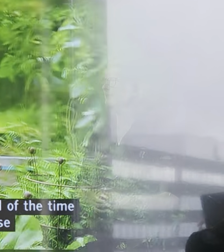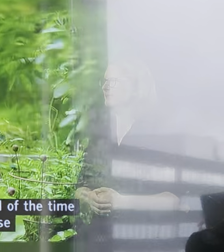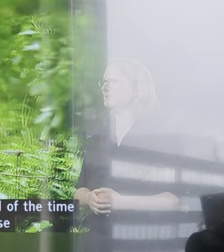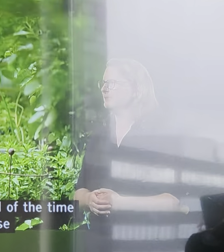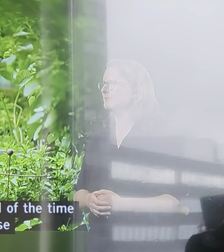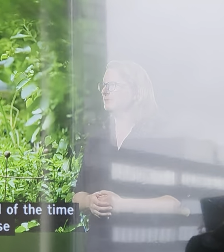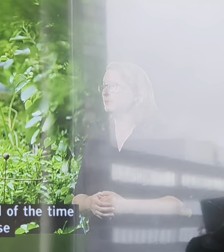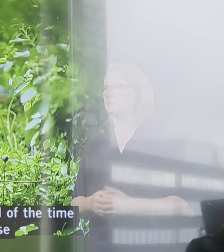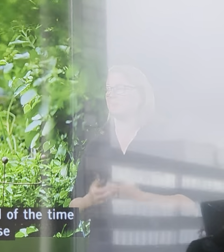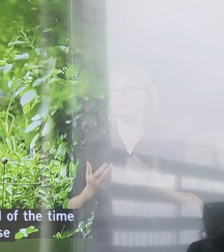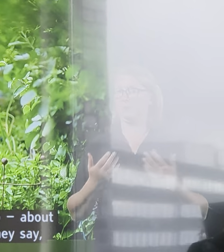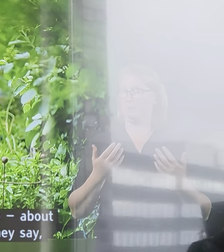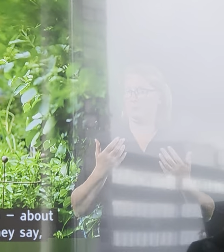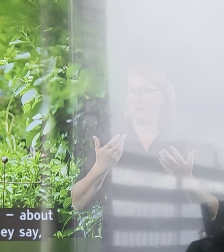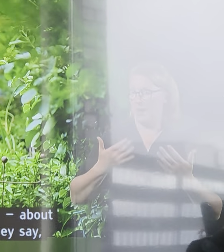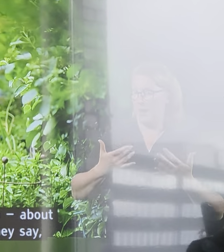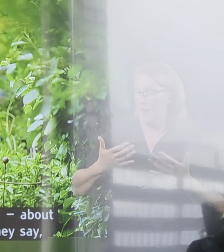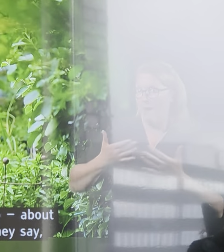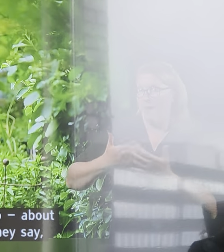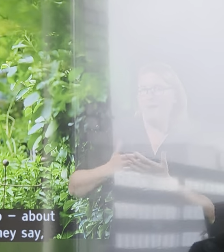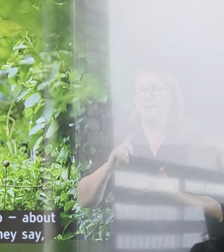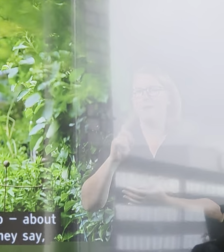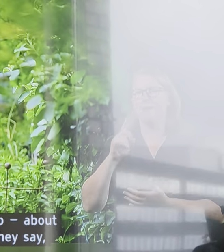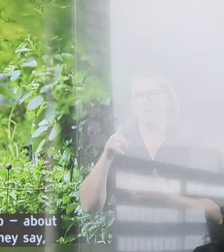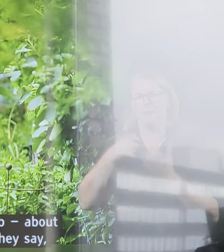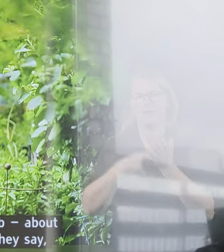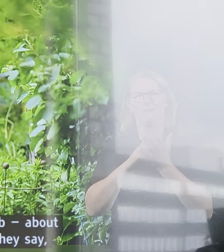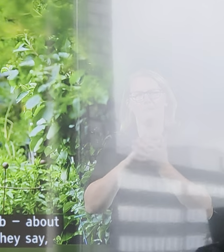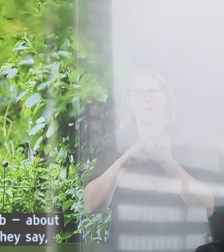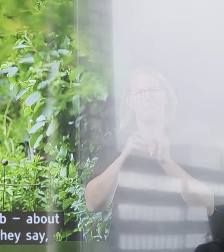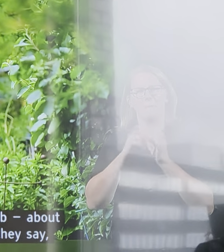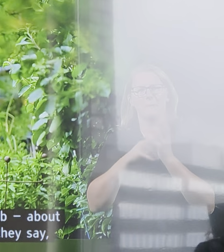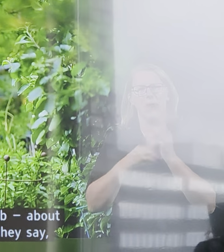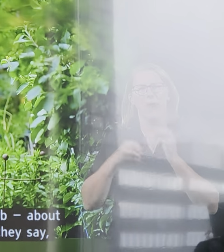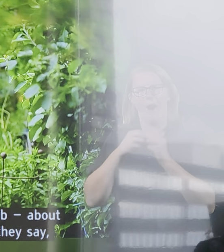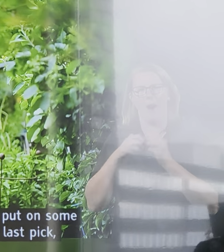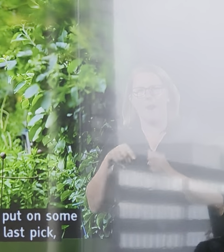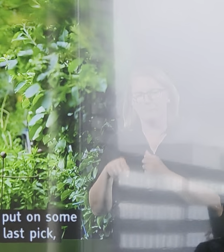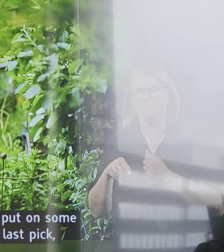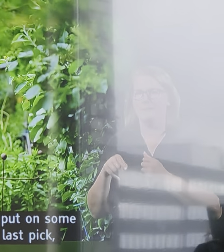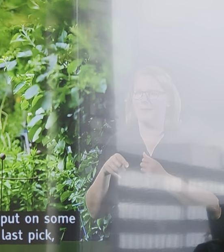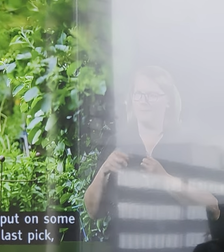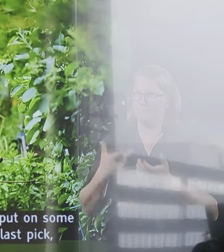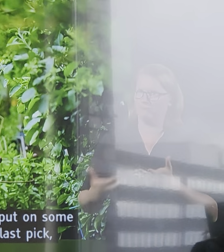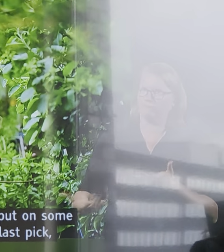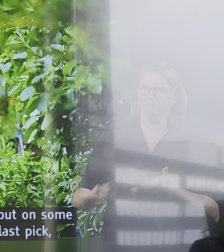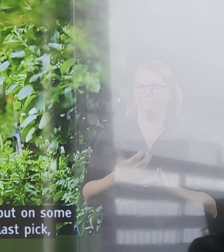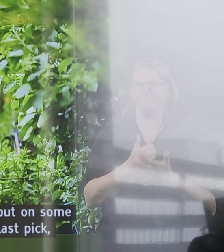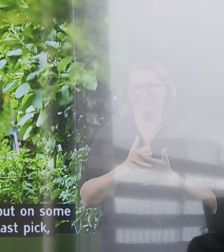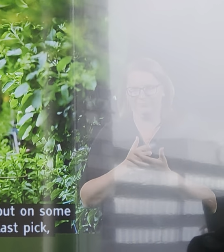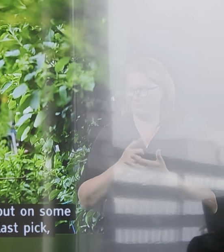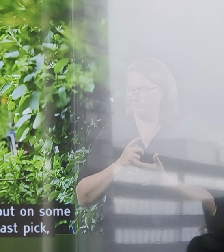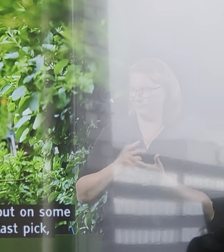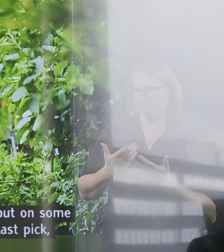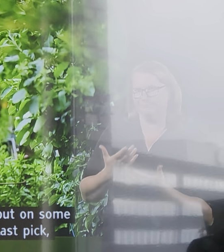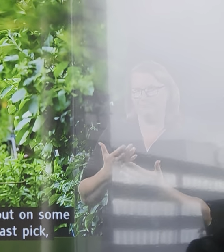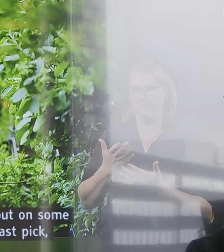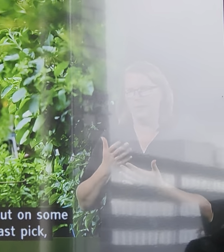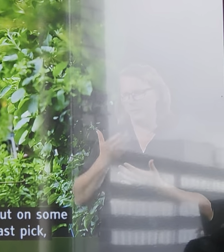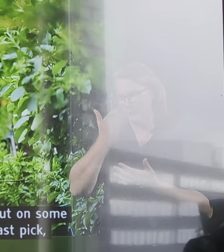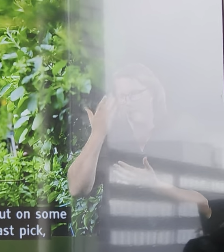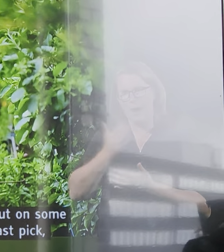the end of the time that it's wise to harvest rhubarb. About midsummer, they say, because it needs to put on some